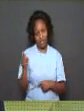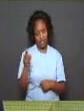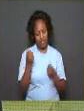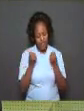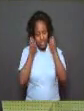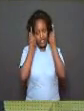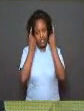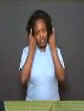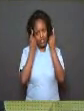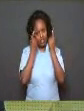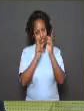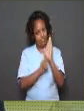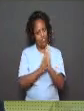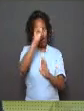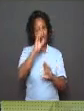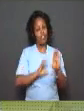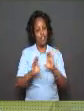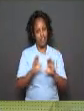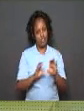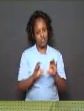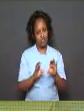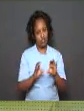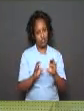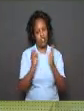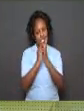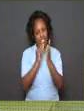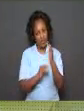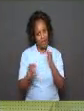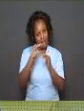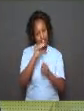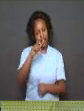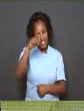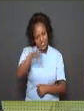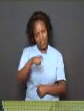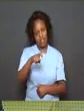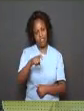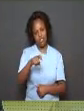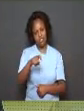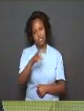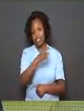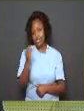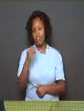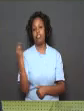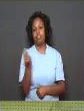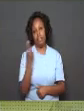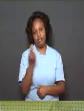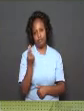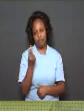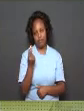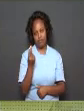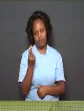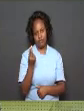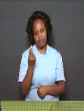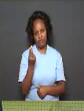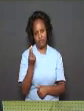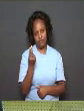develop your understanding of the necessity of rule of law and the importance